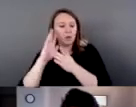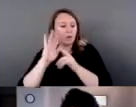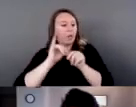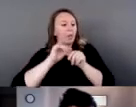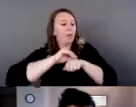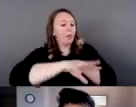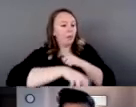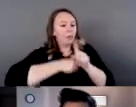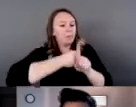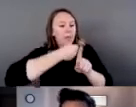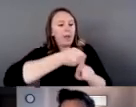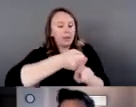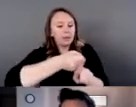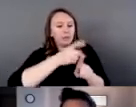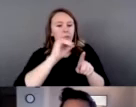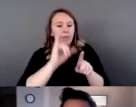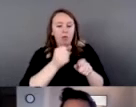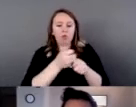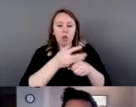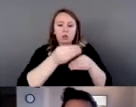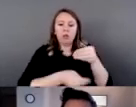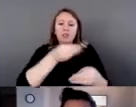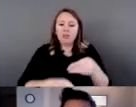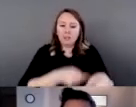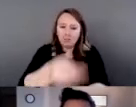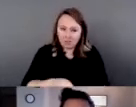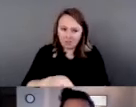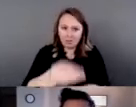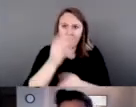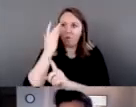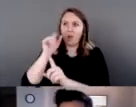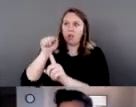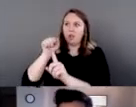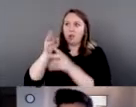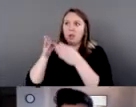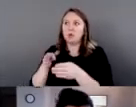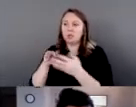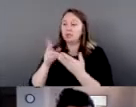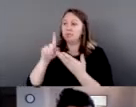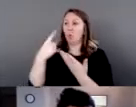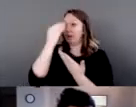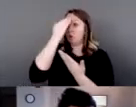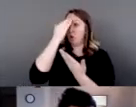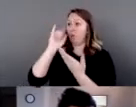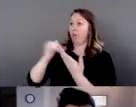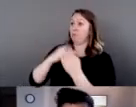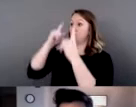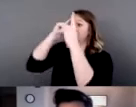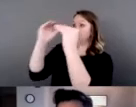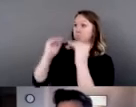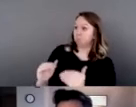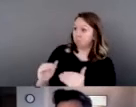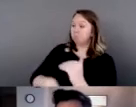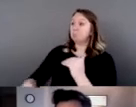they, because it's all that they knew, it's all that they had learned, and they just keep passing it down. And then that's